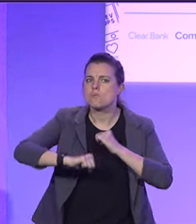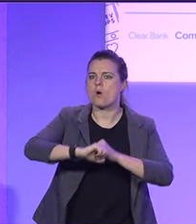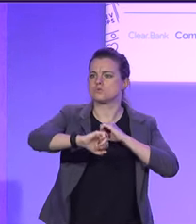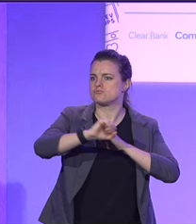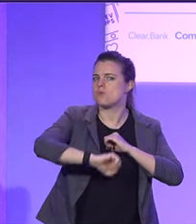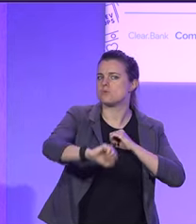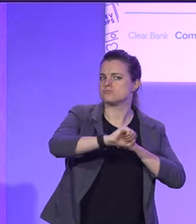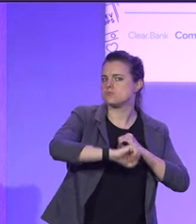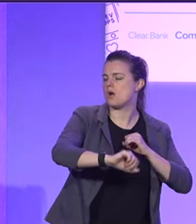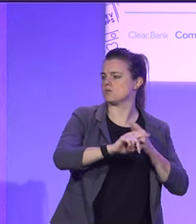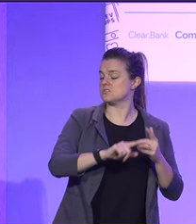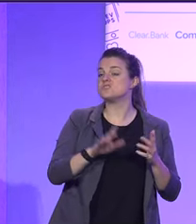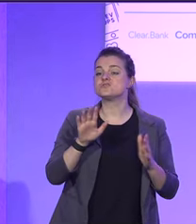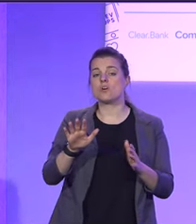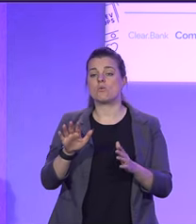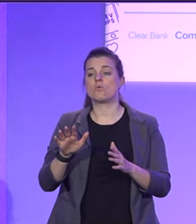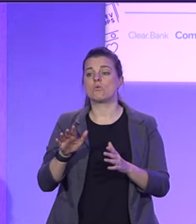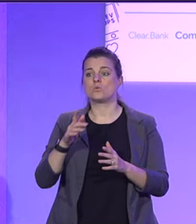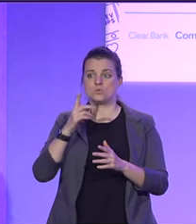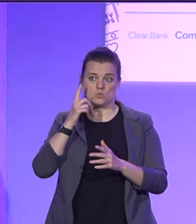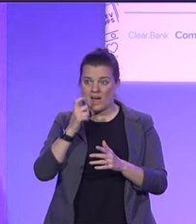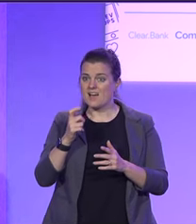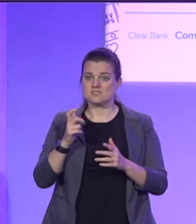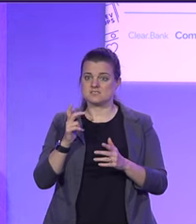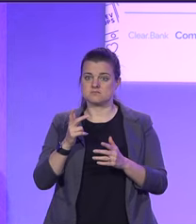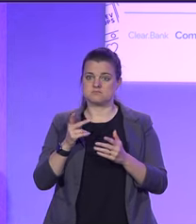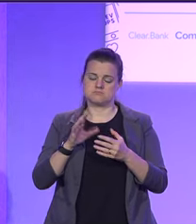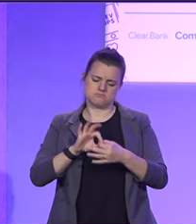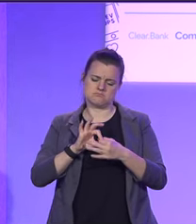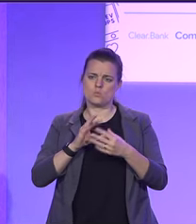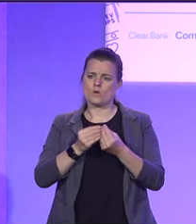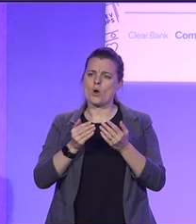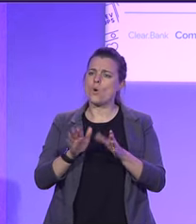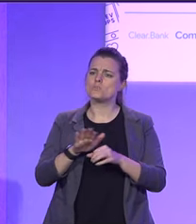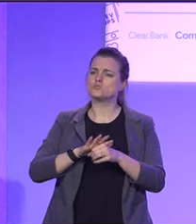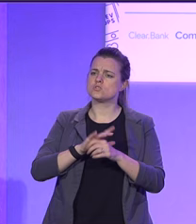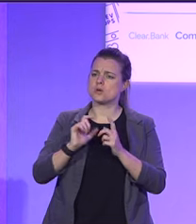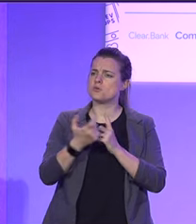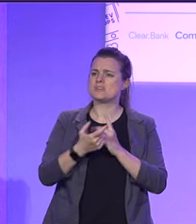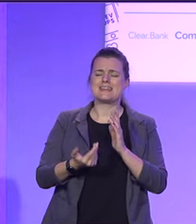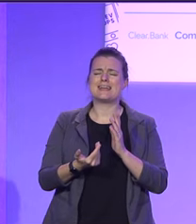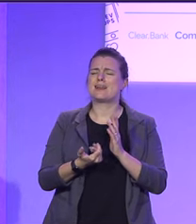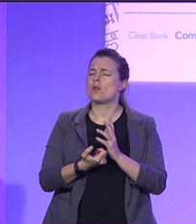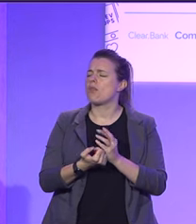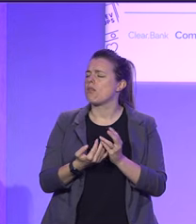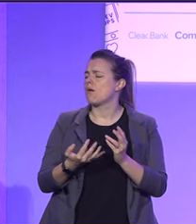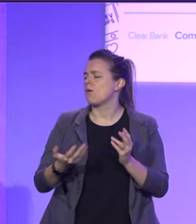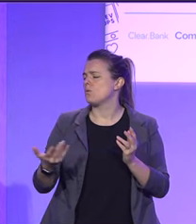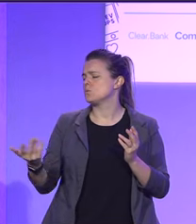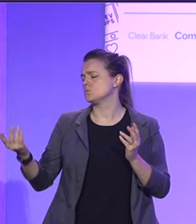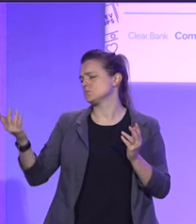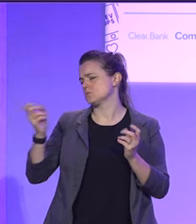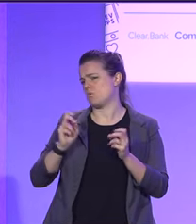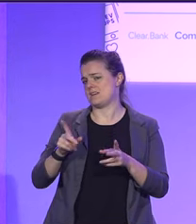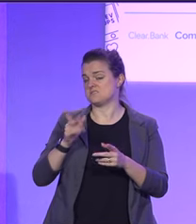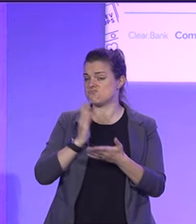we've practiced. So know you can use the work with the open source community in a way that is mutually beneficial for all